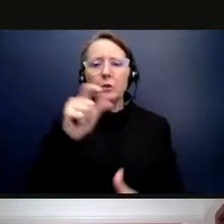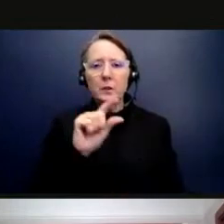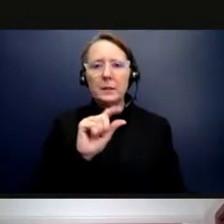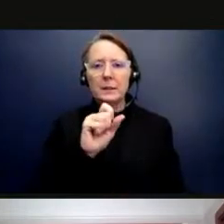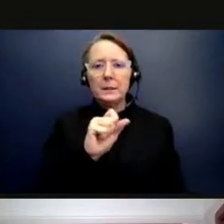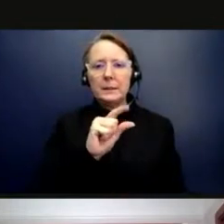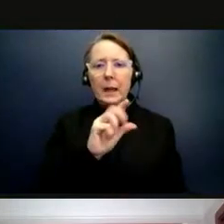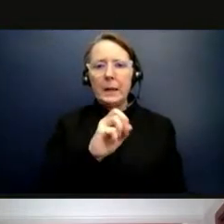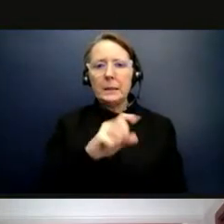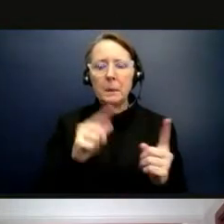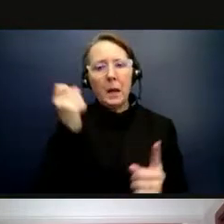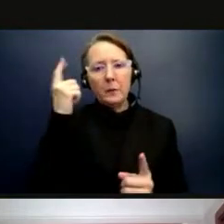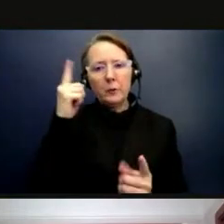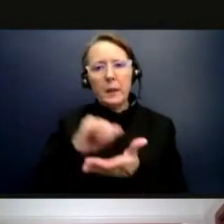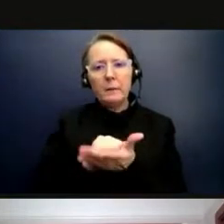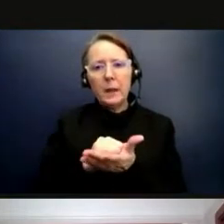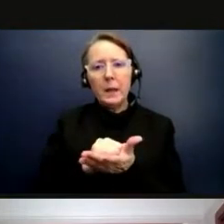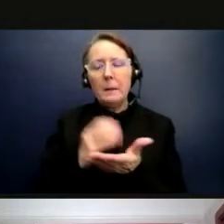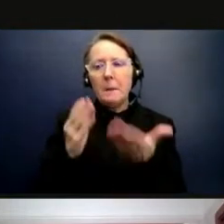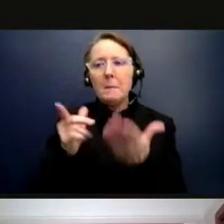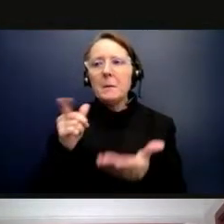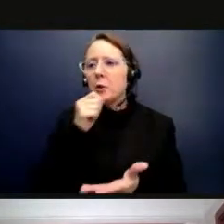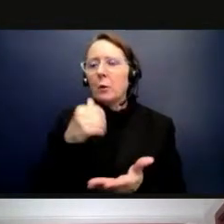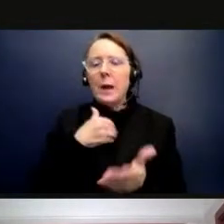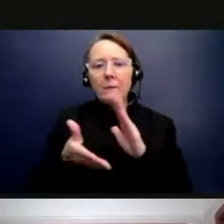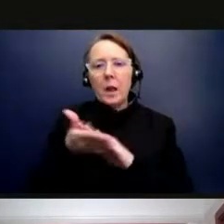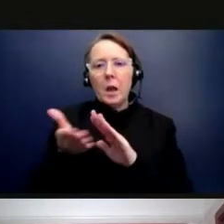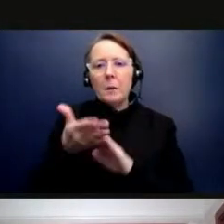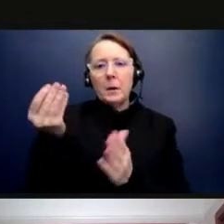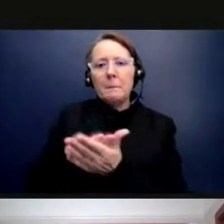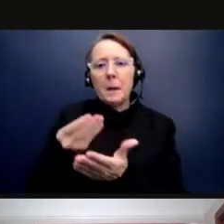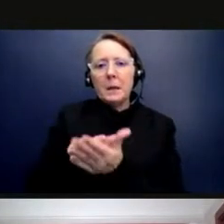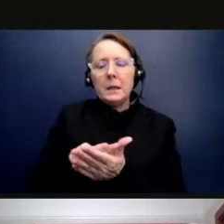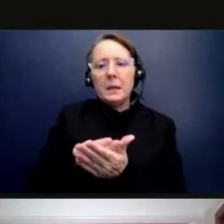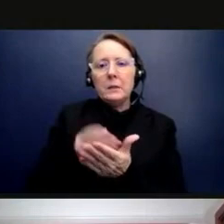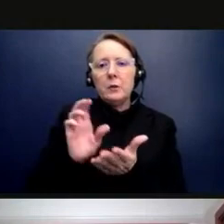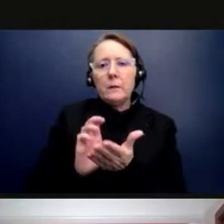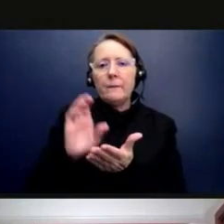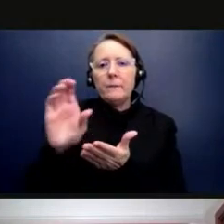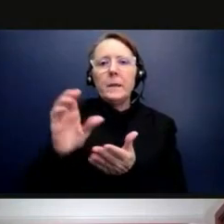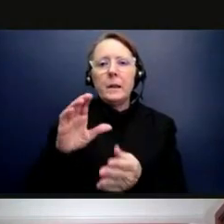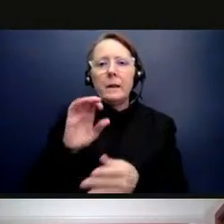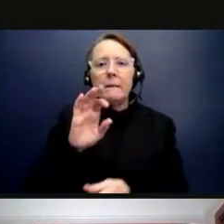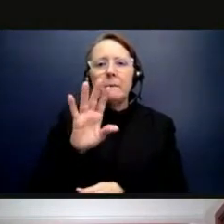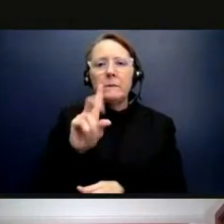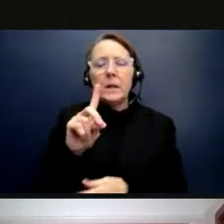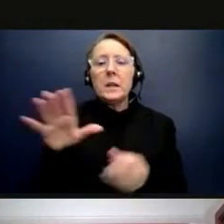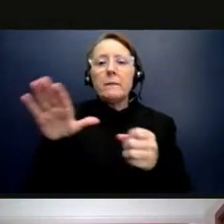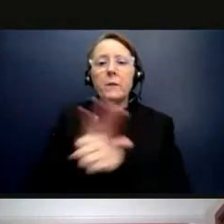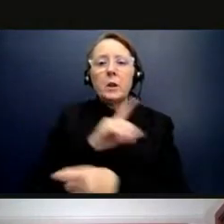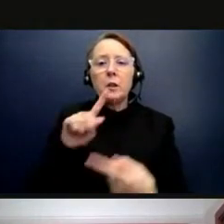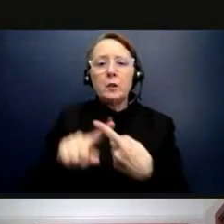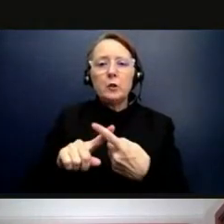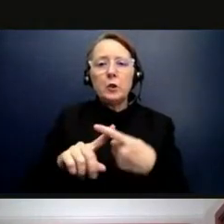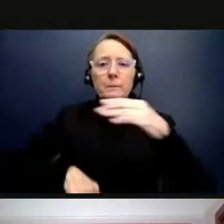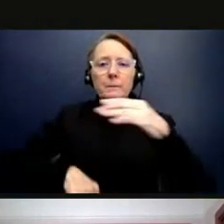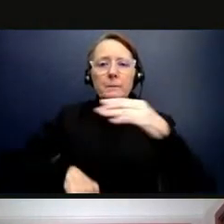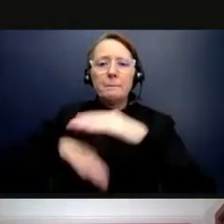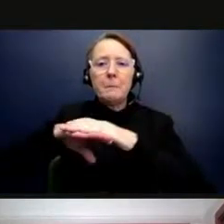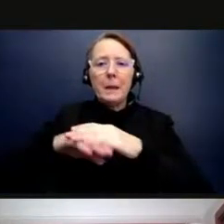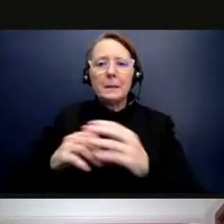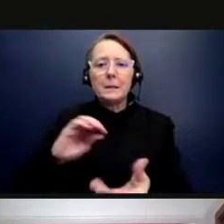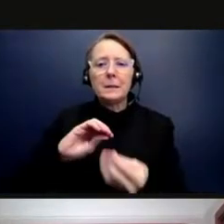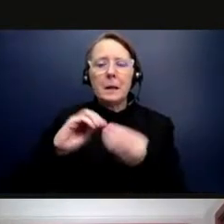but understand that perhaps you don't have the operating dollars to fund it fully to capacity. That certainly green lights from a